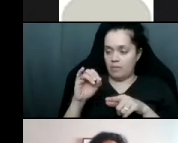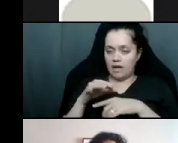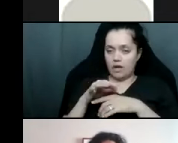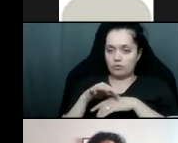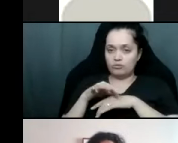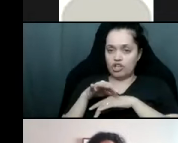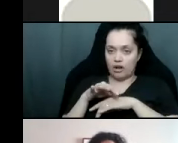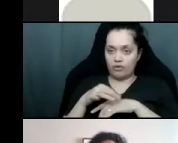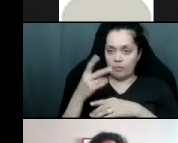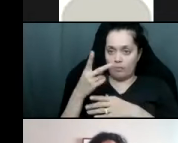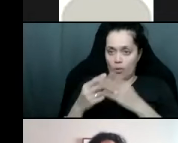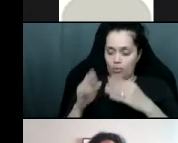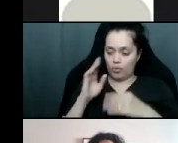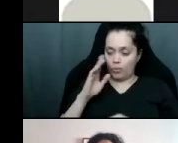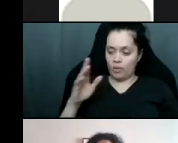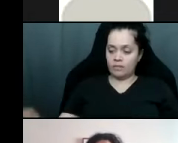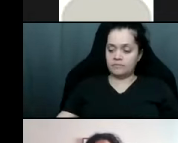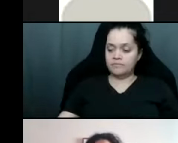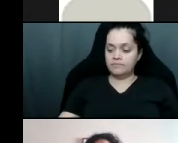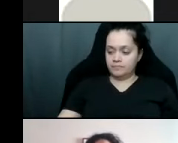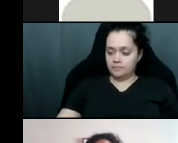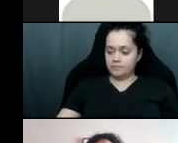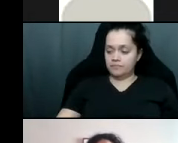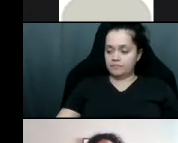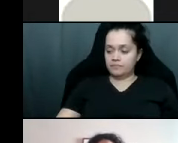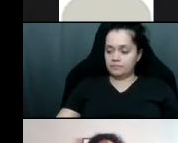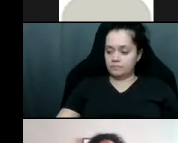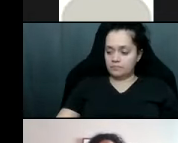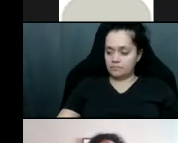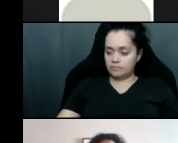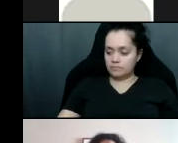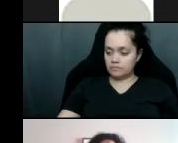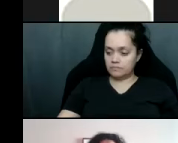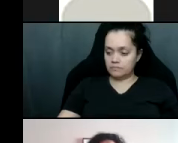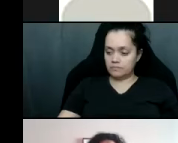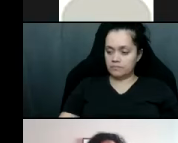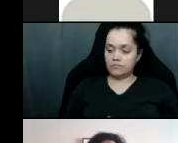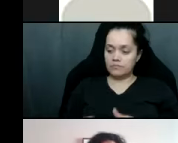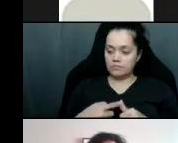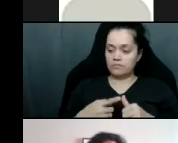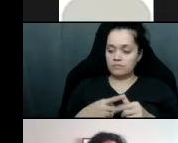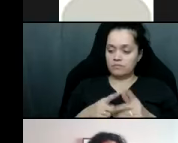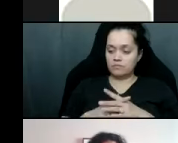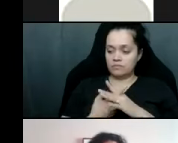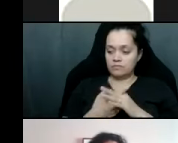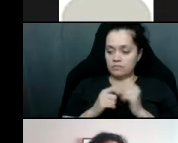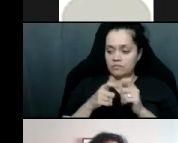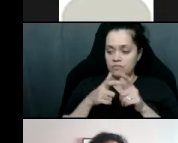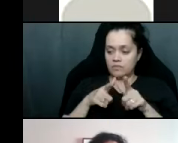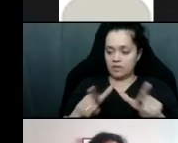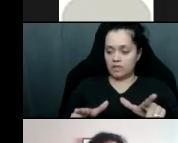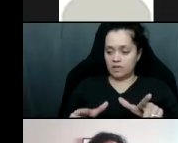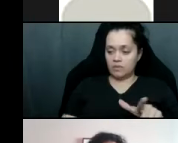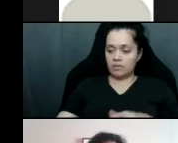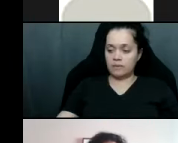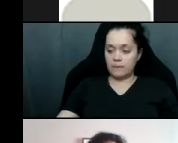biogeography. Okay, so I'm going to start with language now, looking